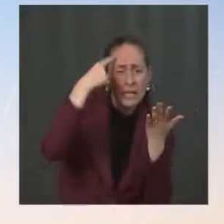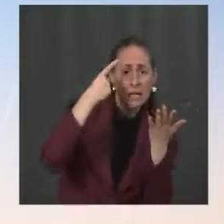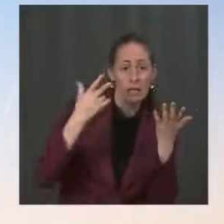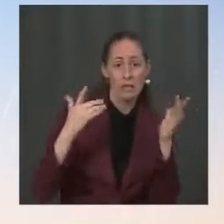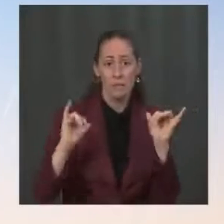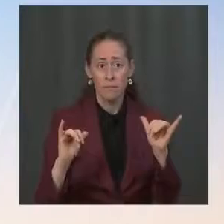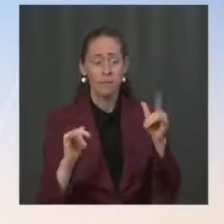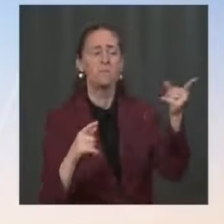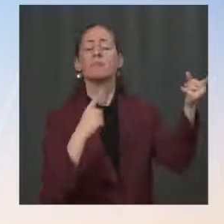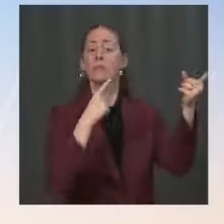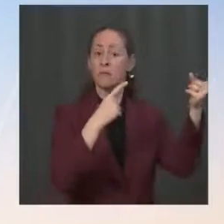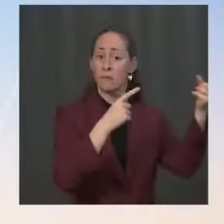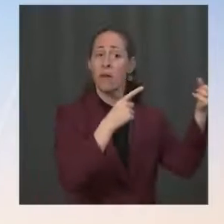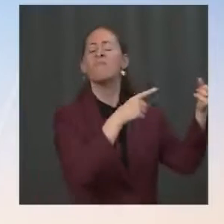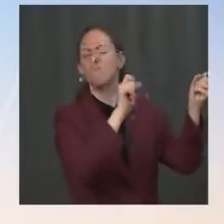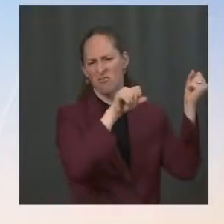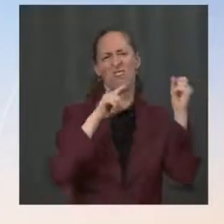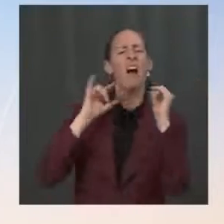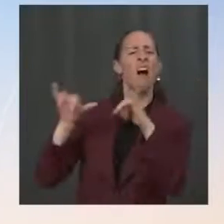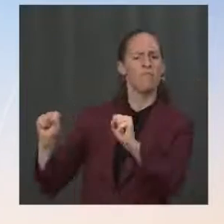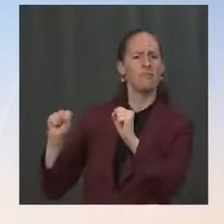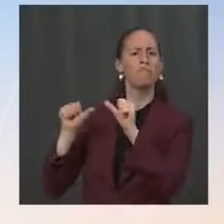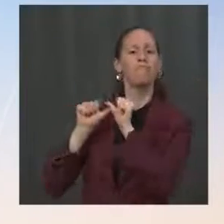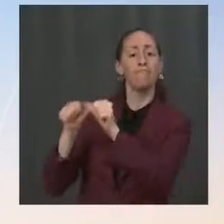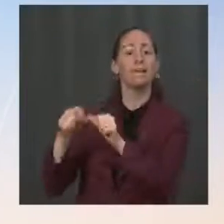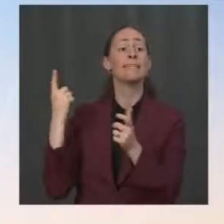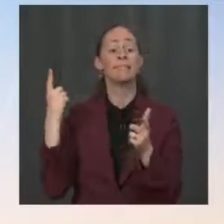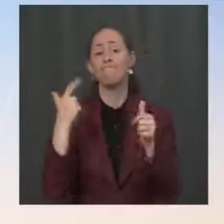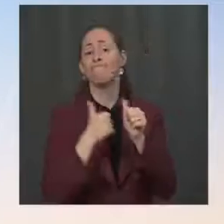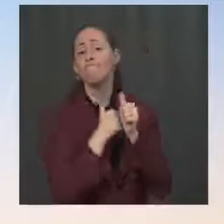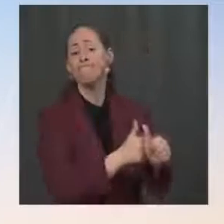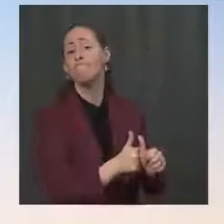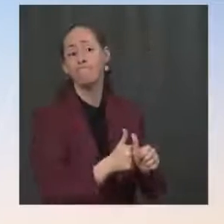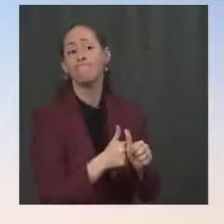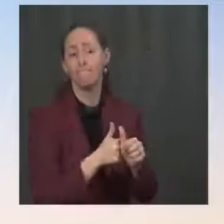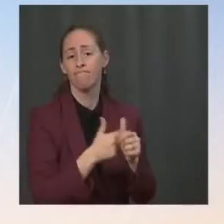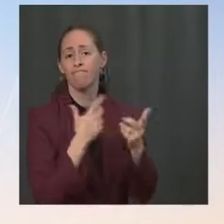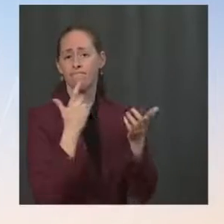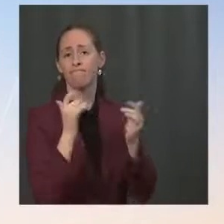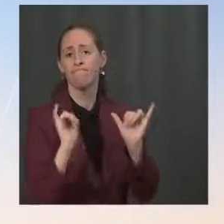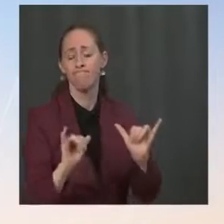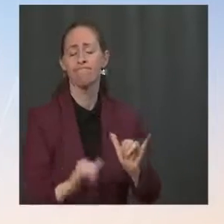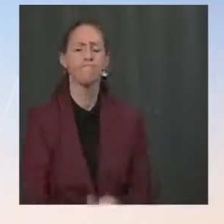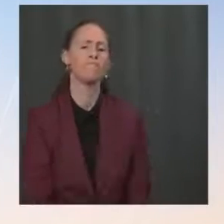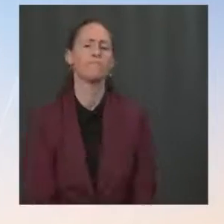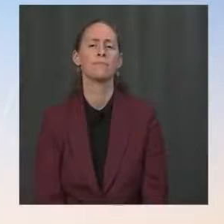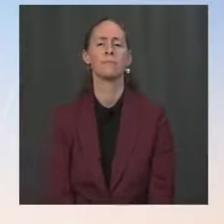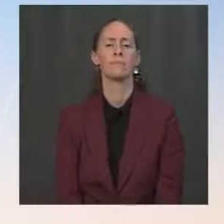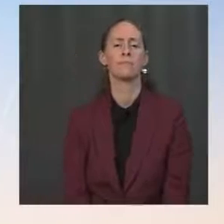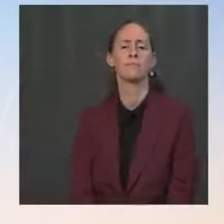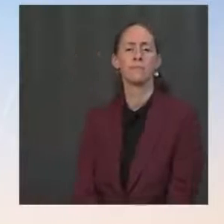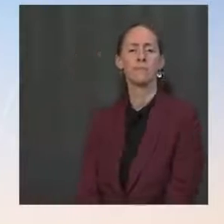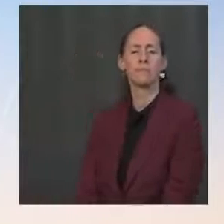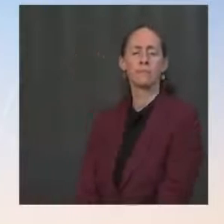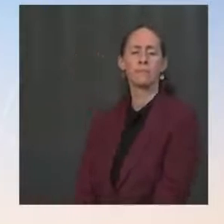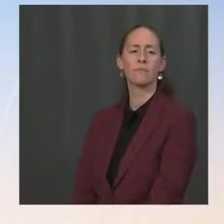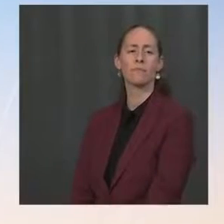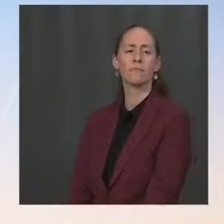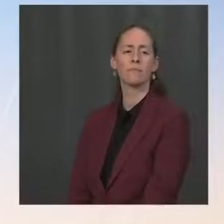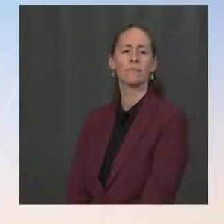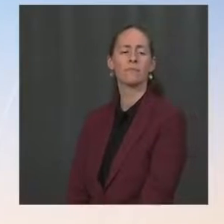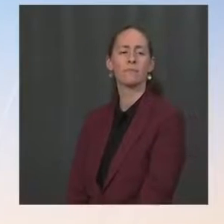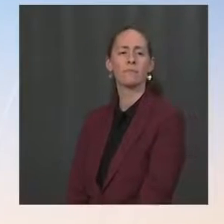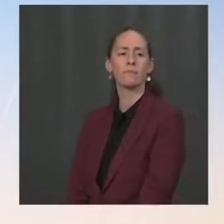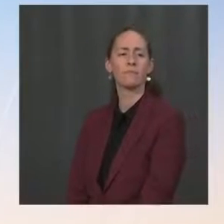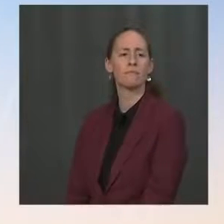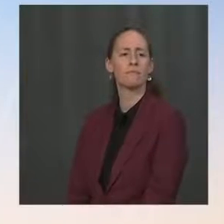our expectation at this point in time, that it will absolutely continue over the coming days. And can you give us some details about how the president spent his day? He was Sure. scheduled to get briefed in the 9 o'clock